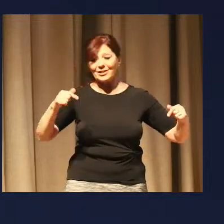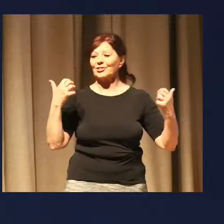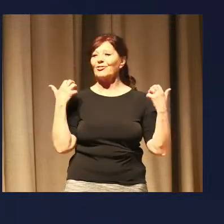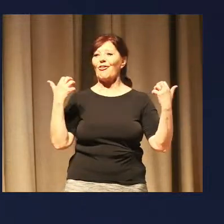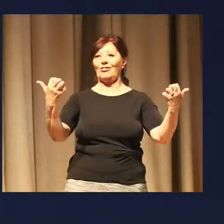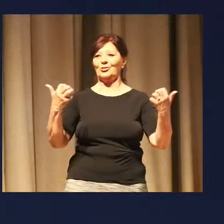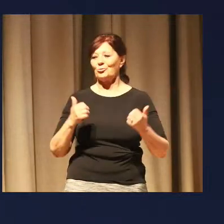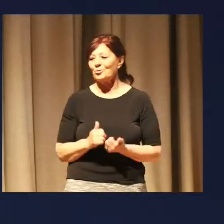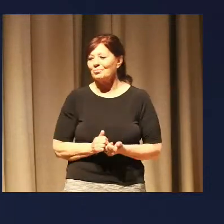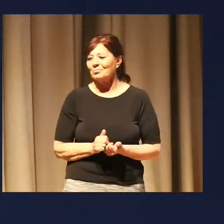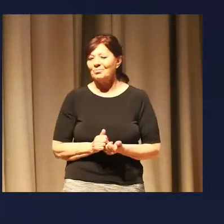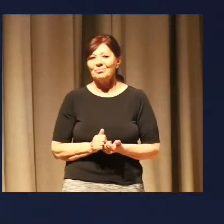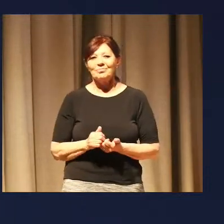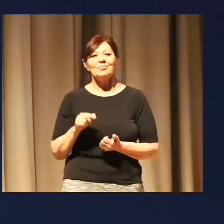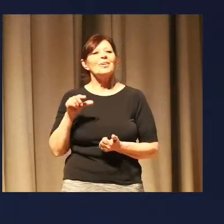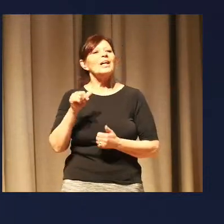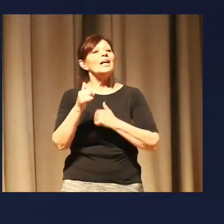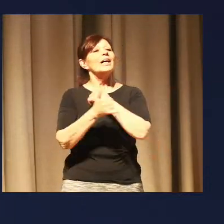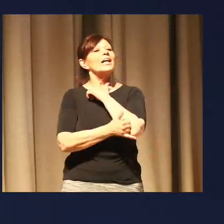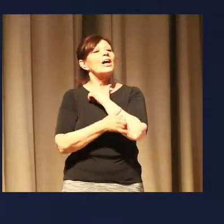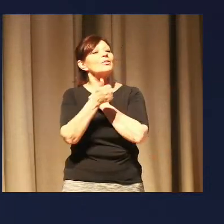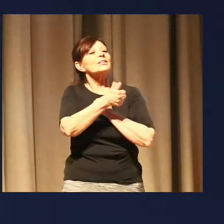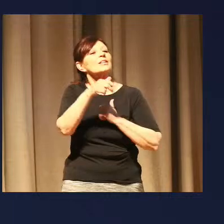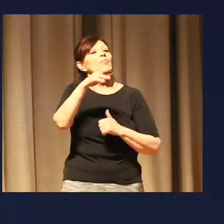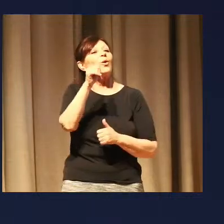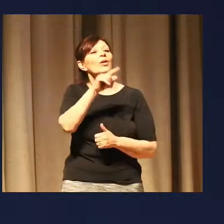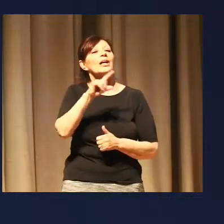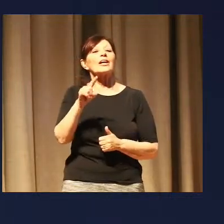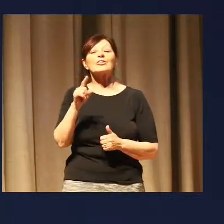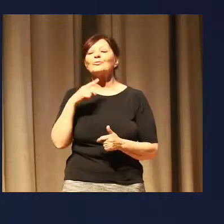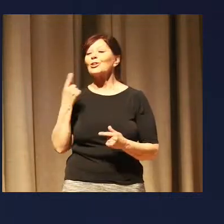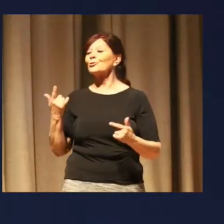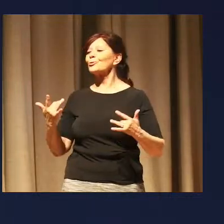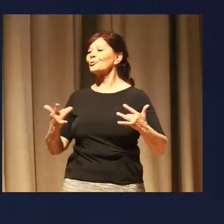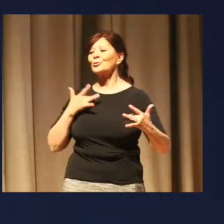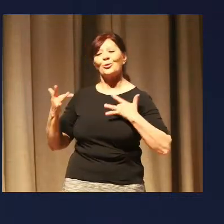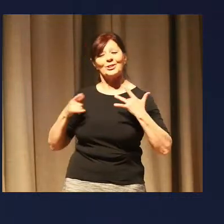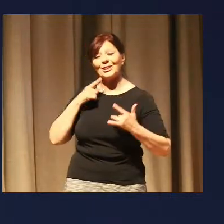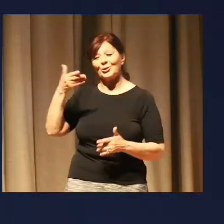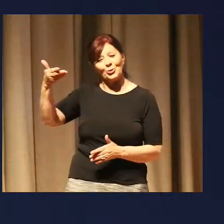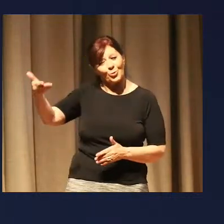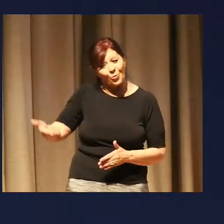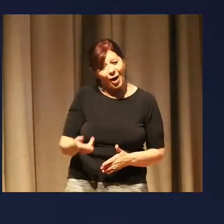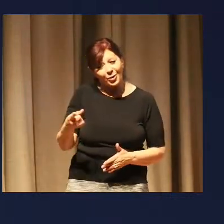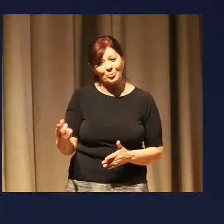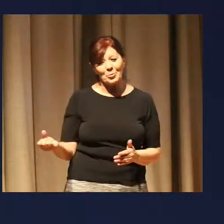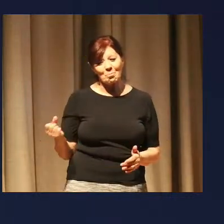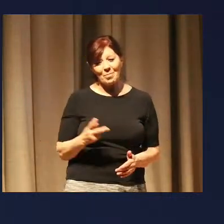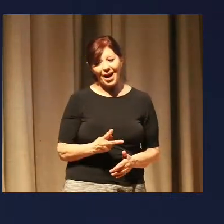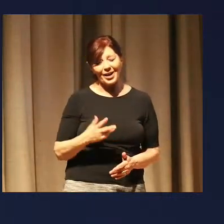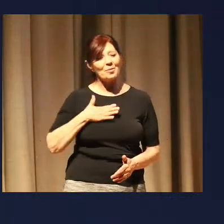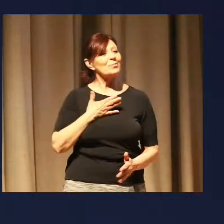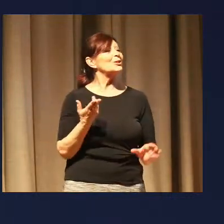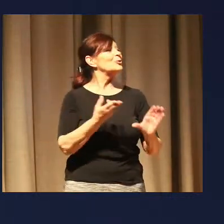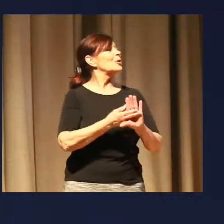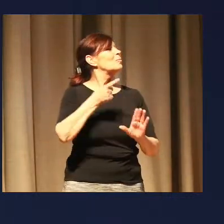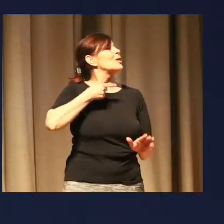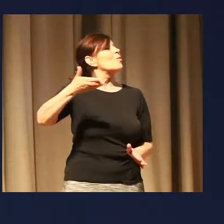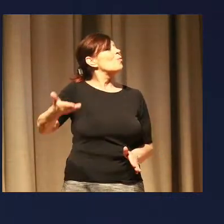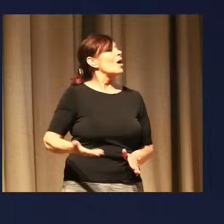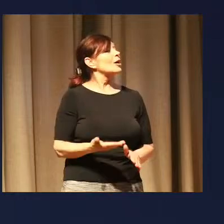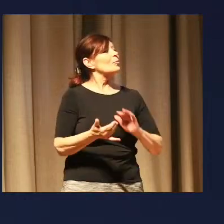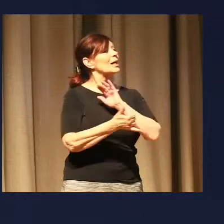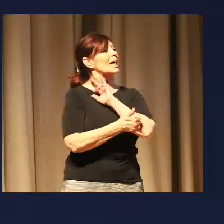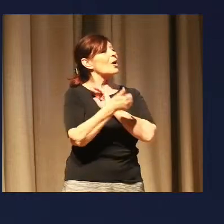auditorium. County Executive Poloncarz, we are so excited to welcome you back. Please join me in welcoming